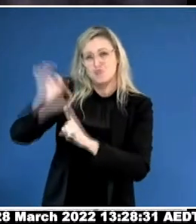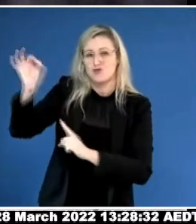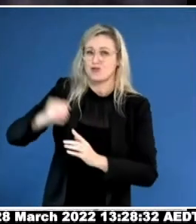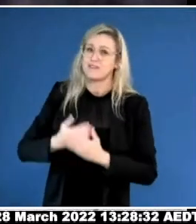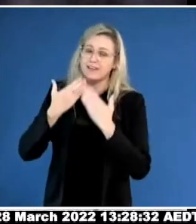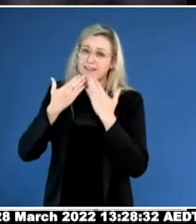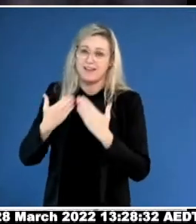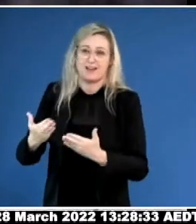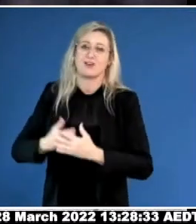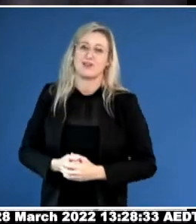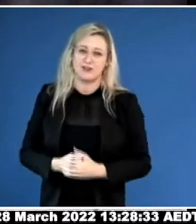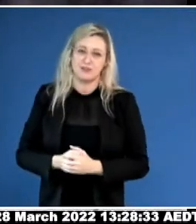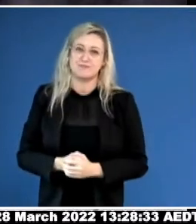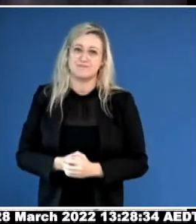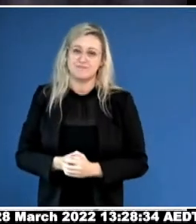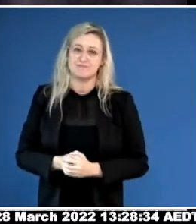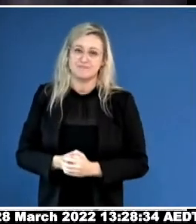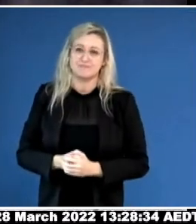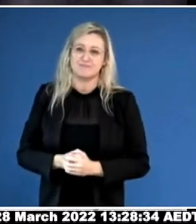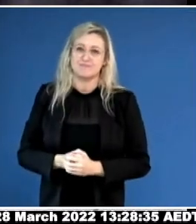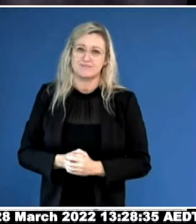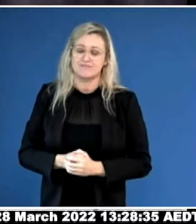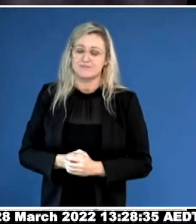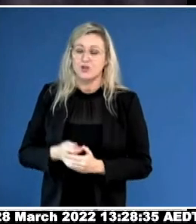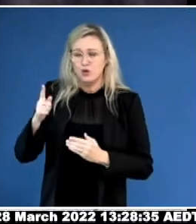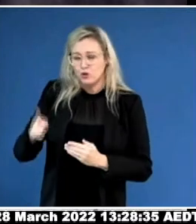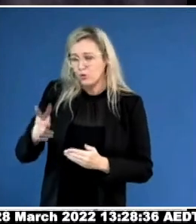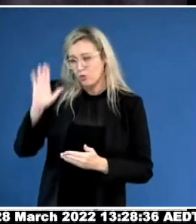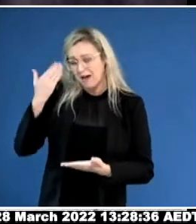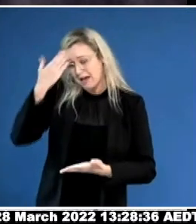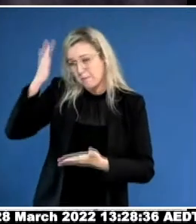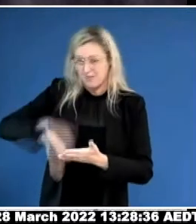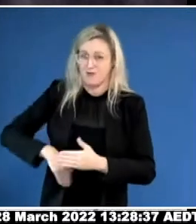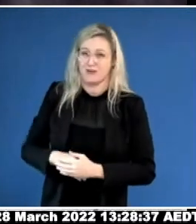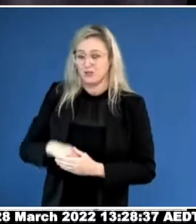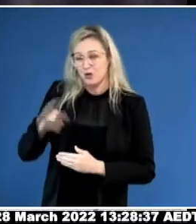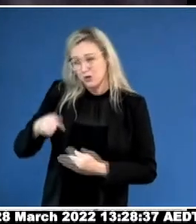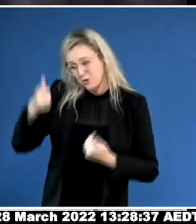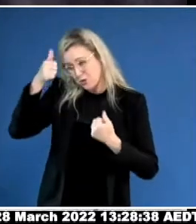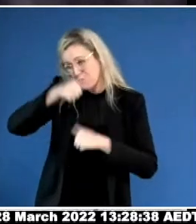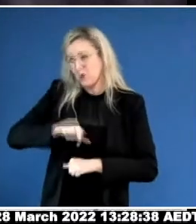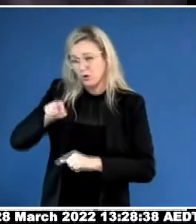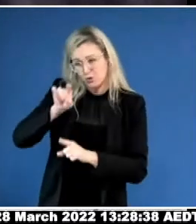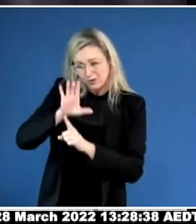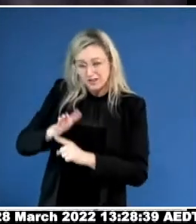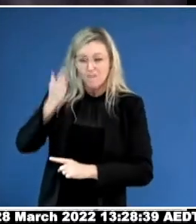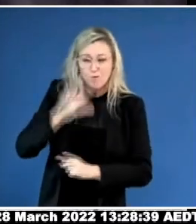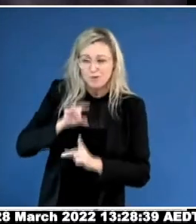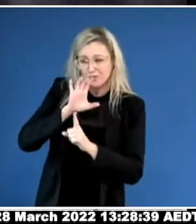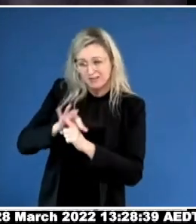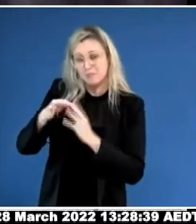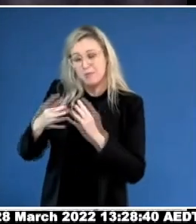with content and context to what needs to change. I was interested in